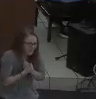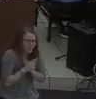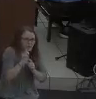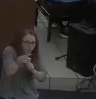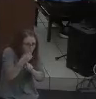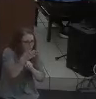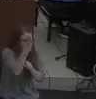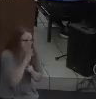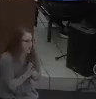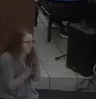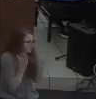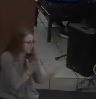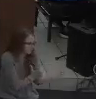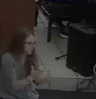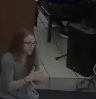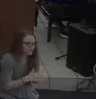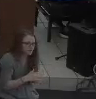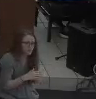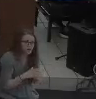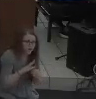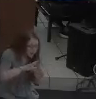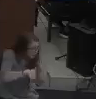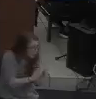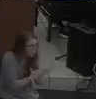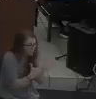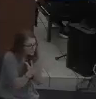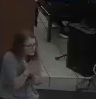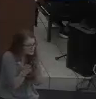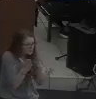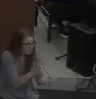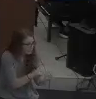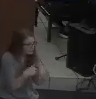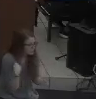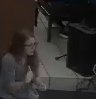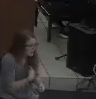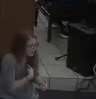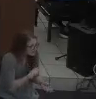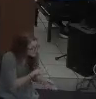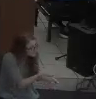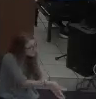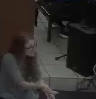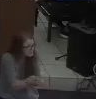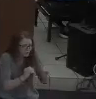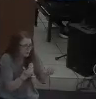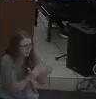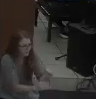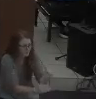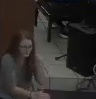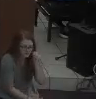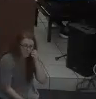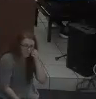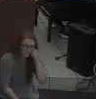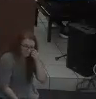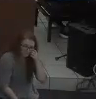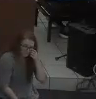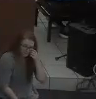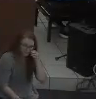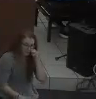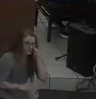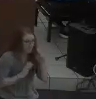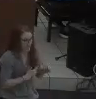provide. All that Jesus offers to us, to feed us without limits. Our part